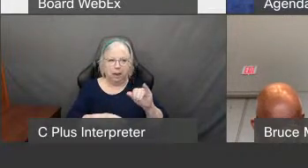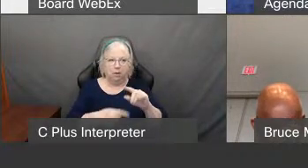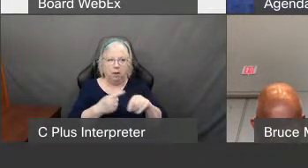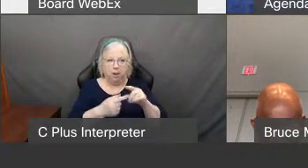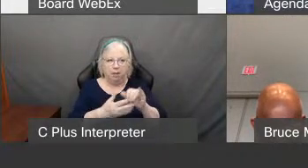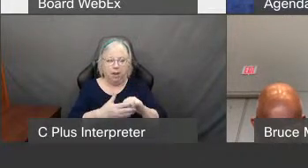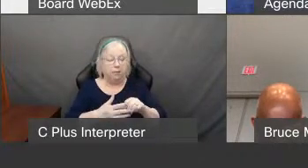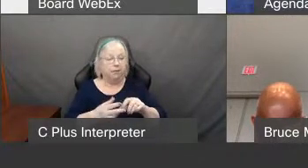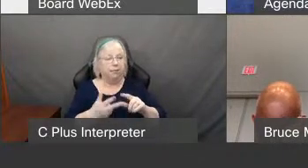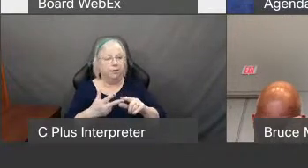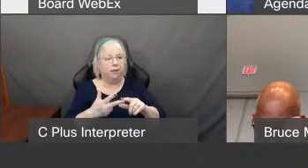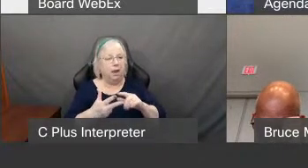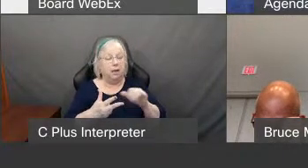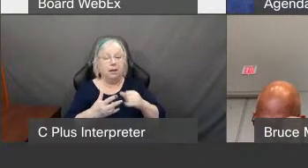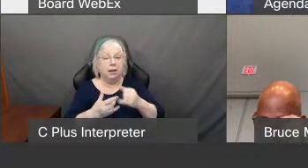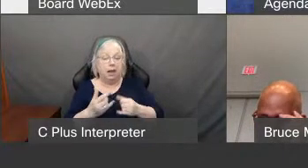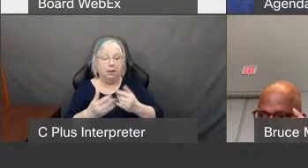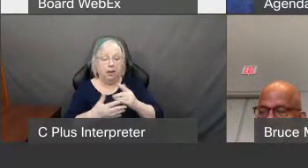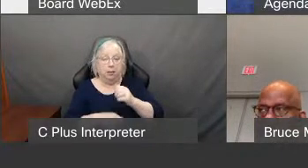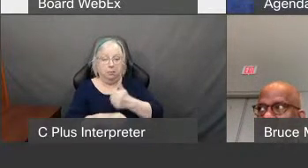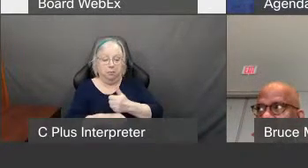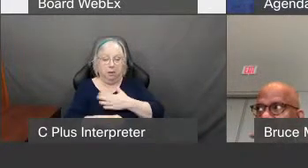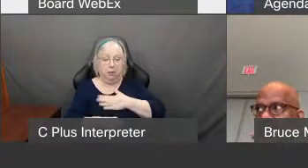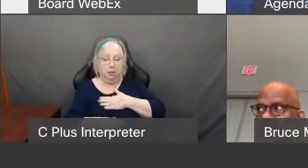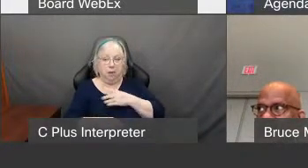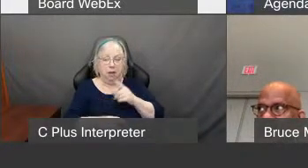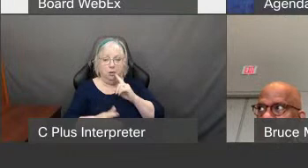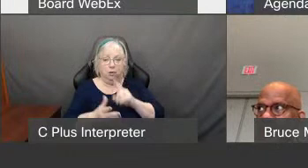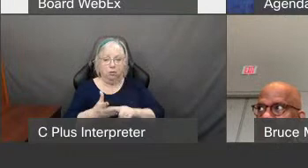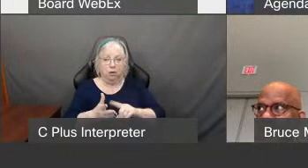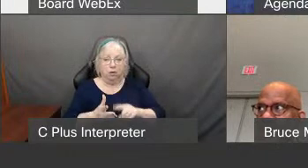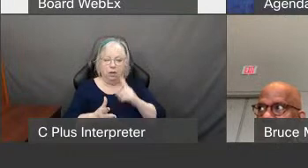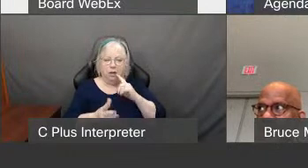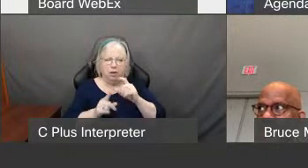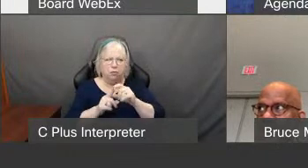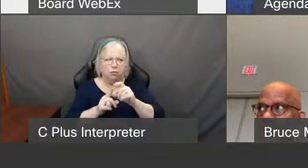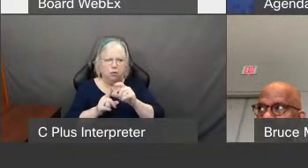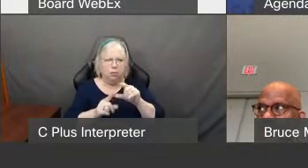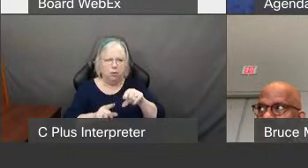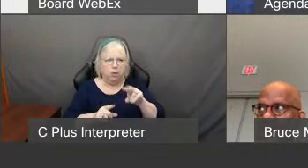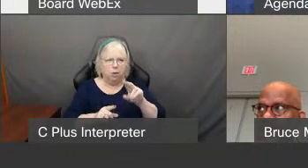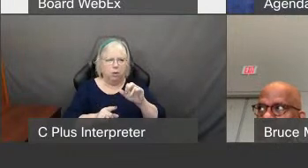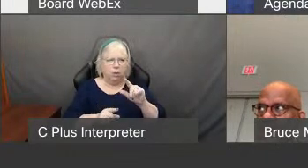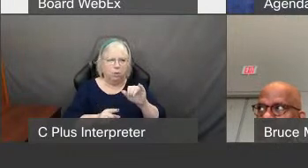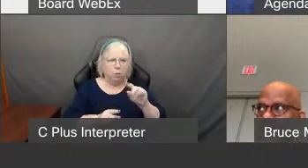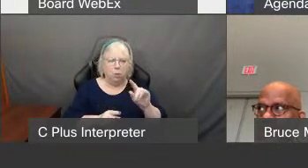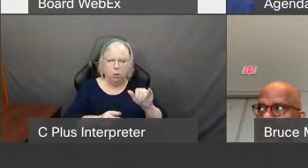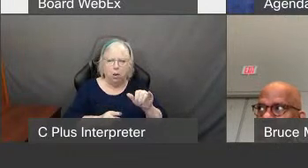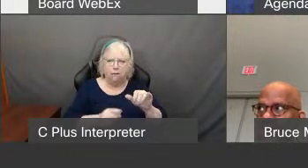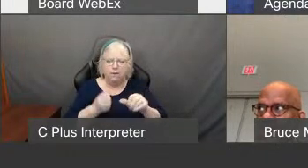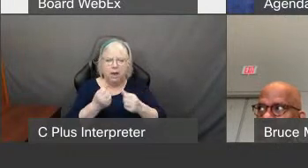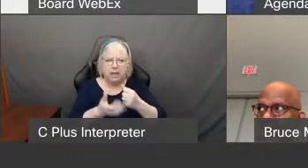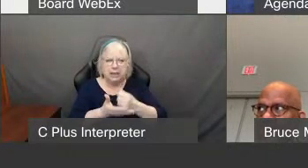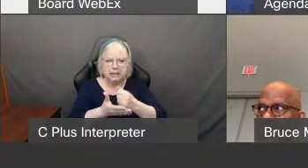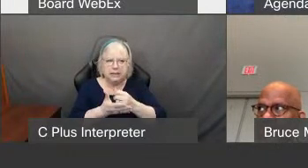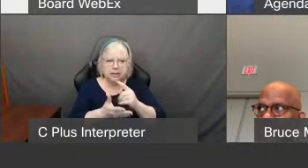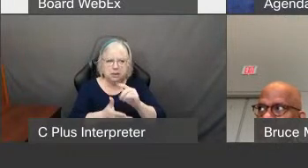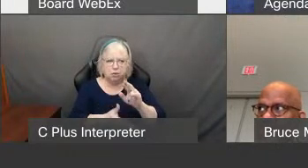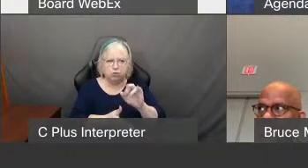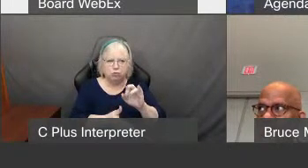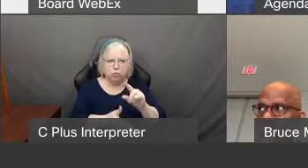the last thing, based on my research, there, I think they're used the term qualified census tracts. Yes. As it relates to